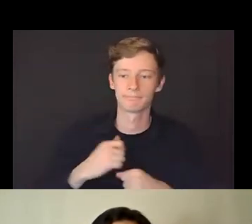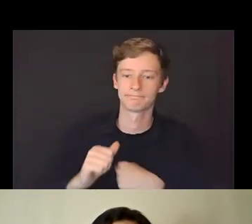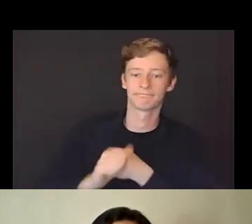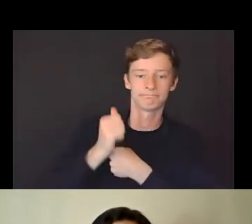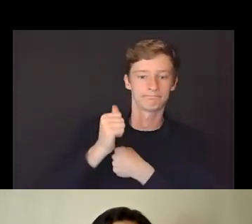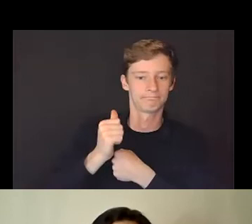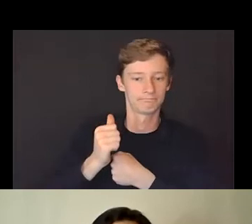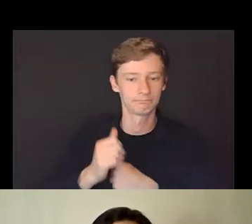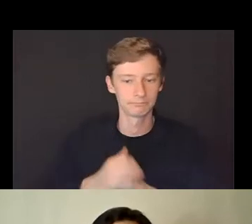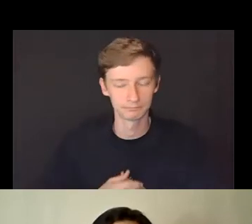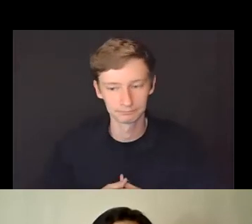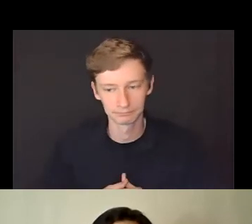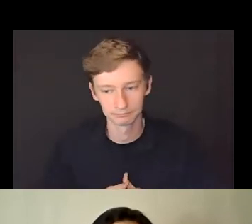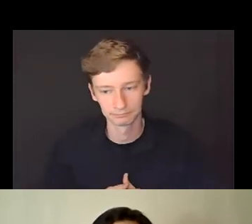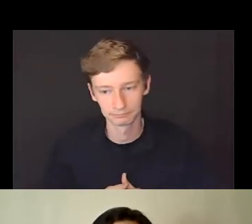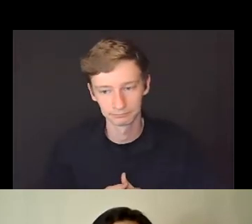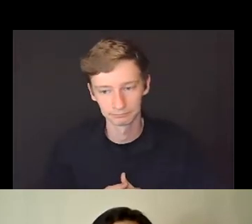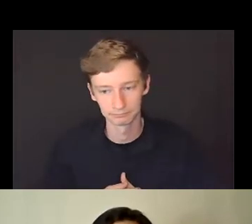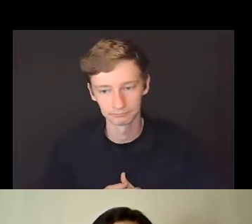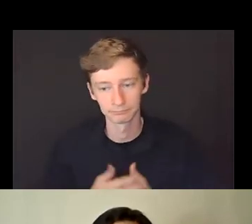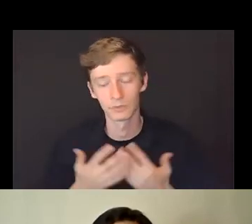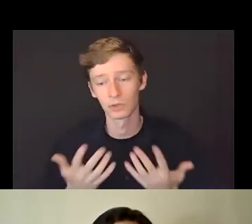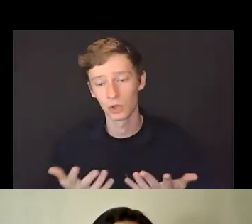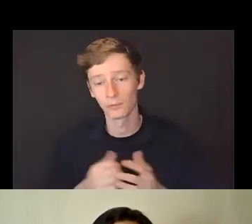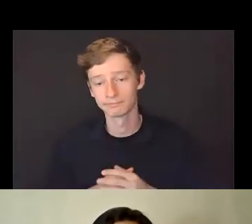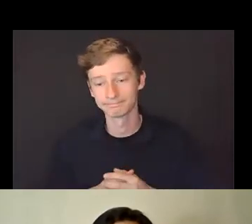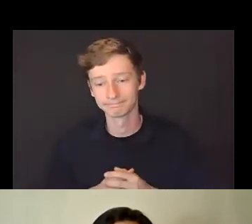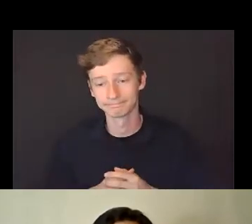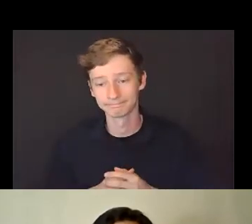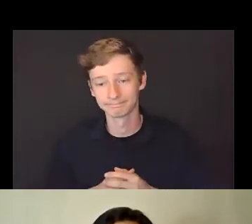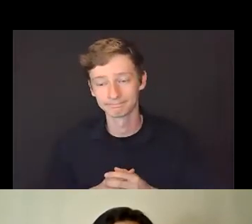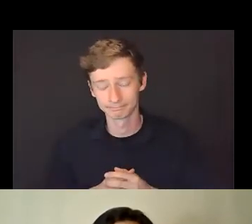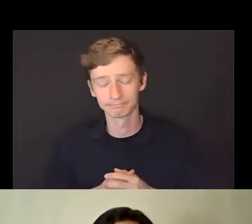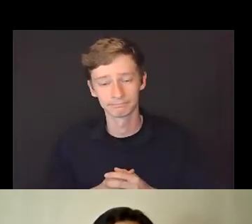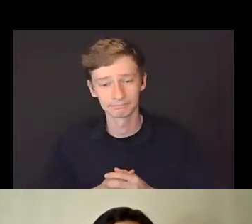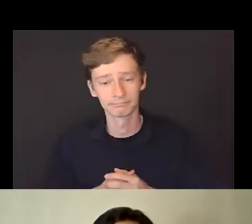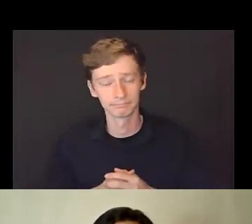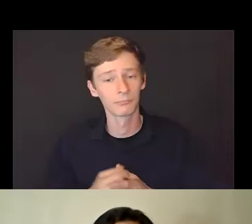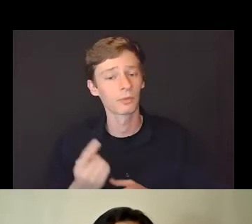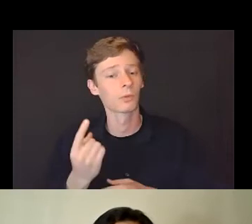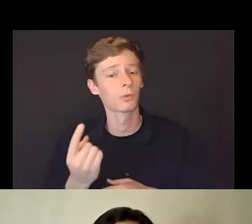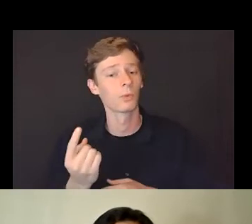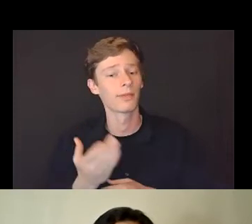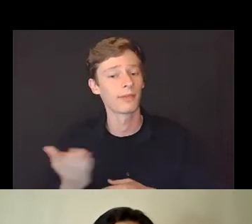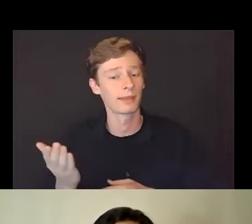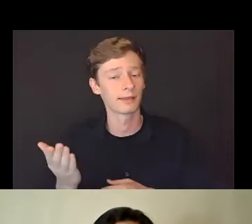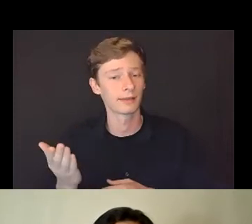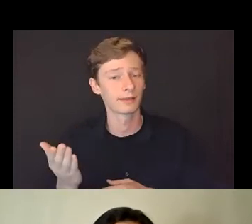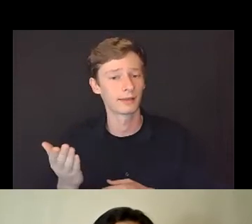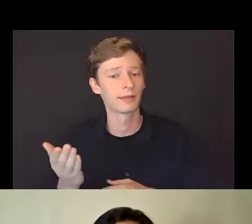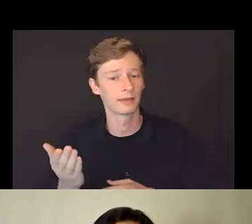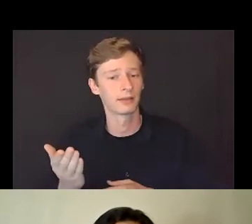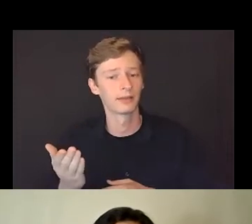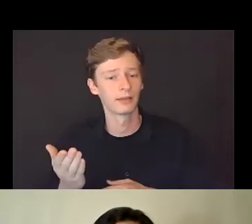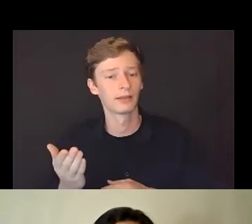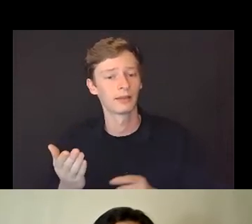And so I think that and one of the things, and Jen has heard me say